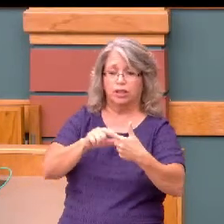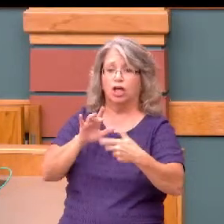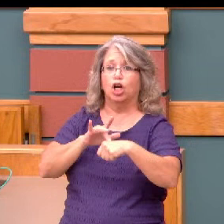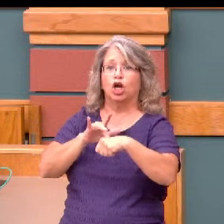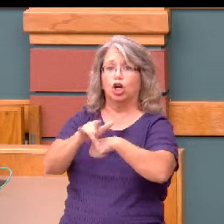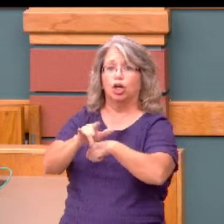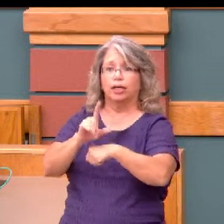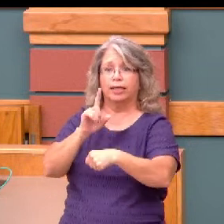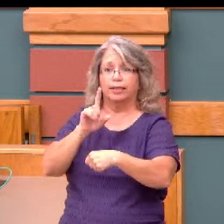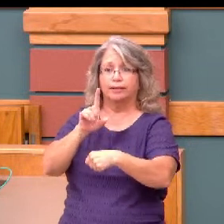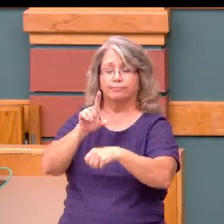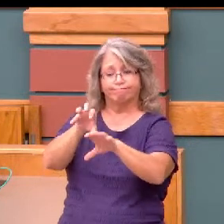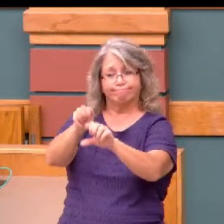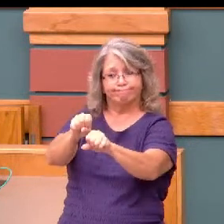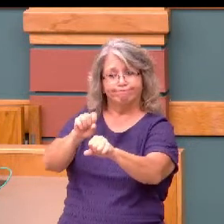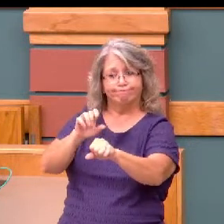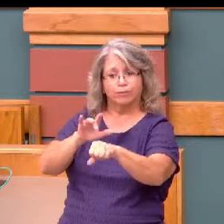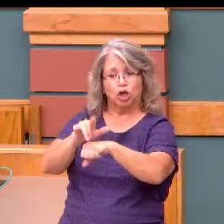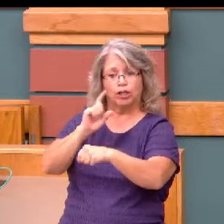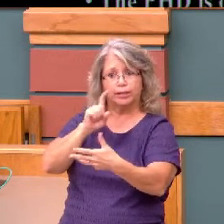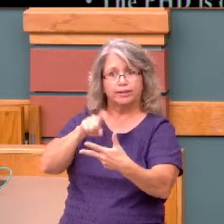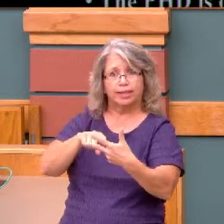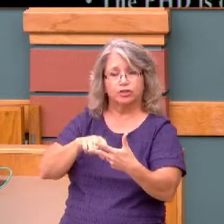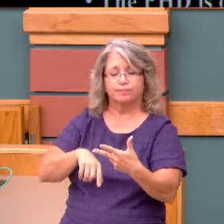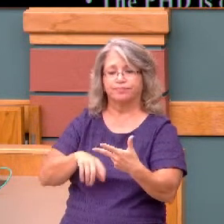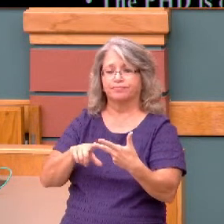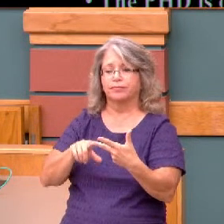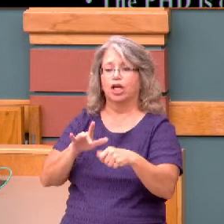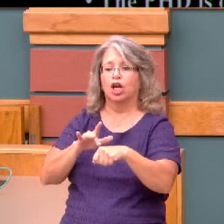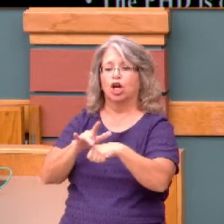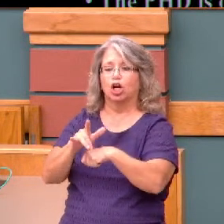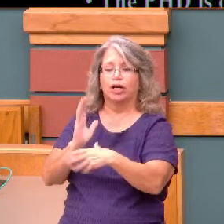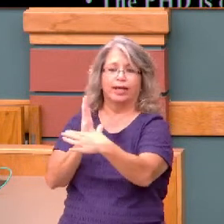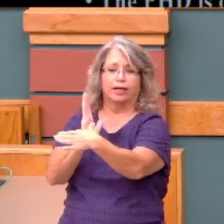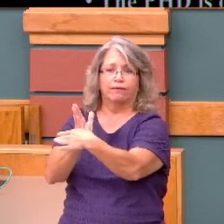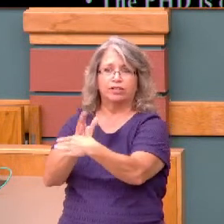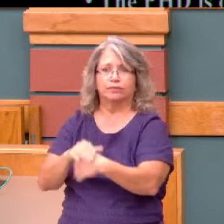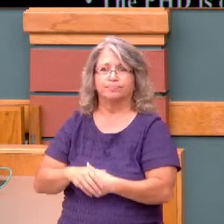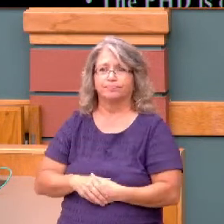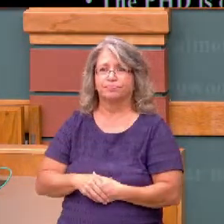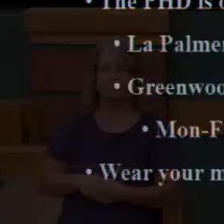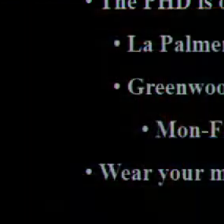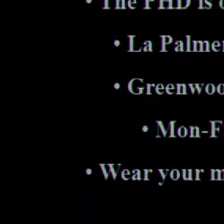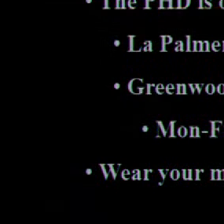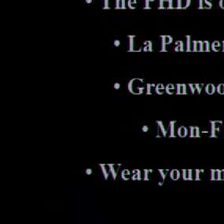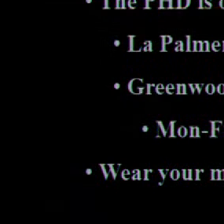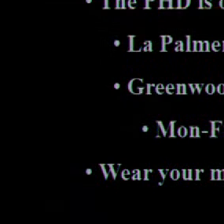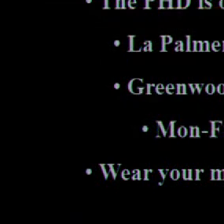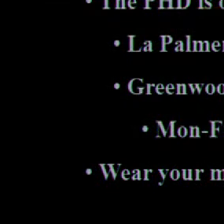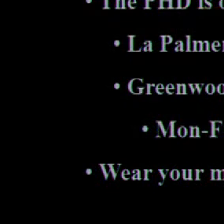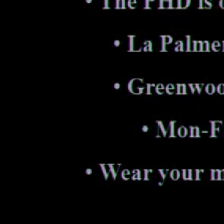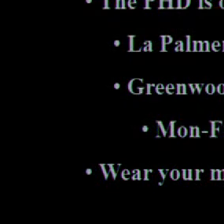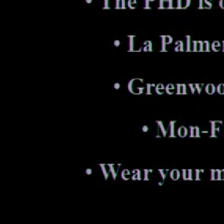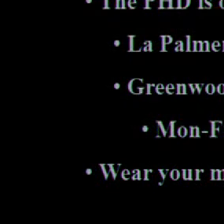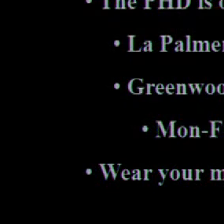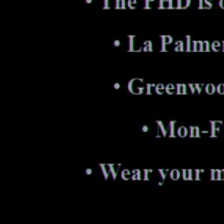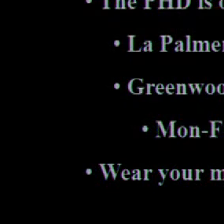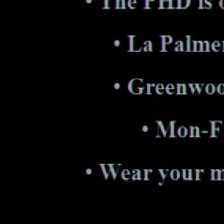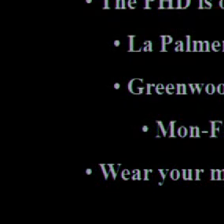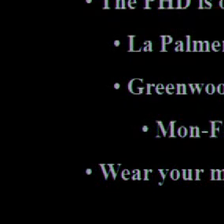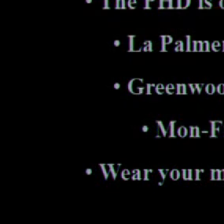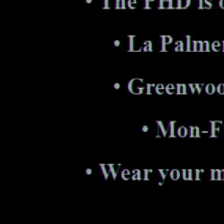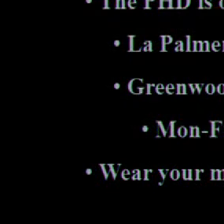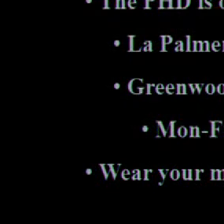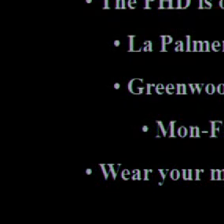early intervention. Next slide. So prevention, we've been talking about this already every single day